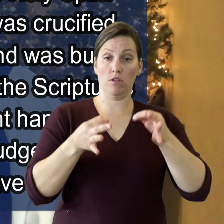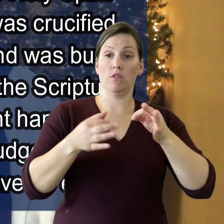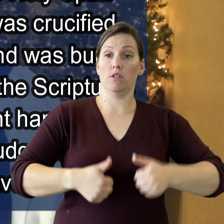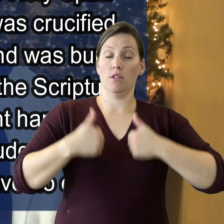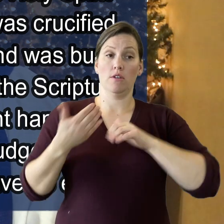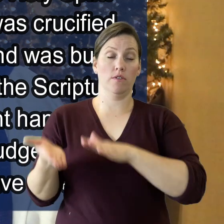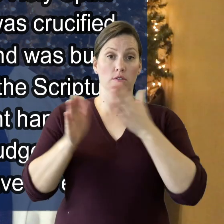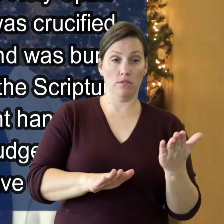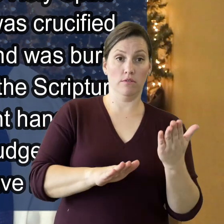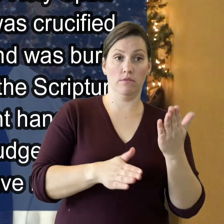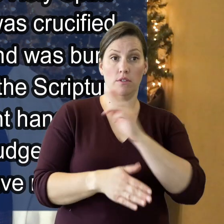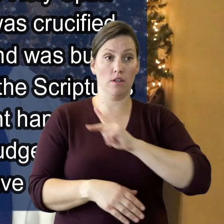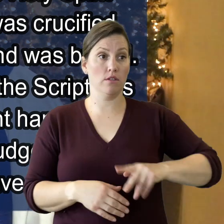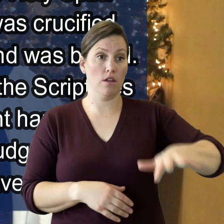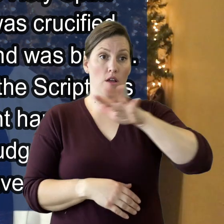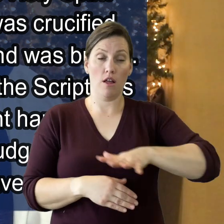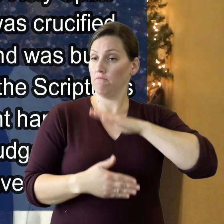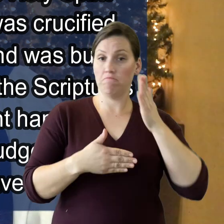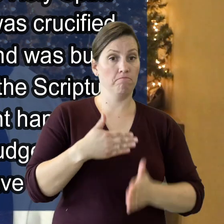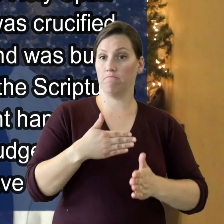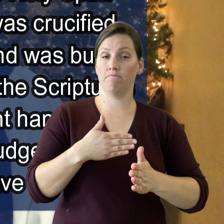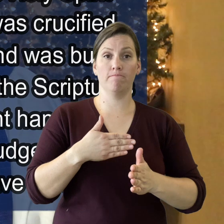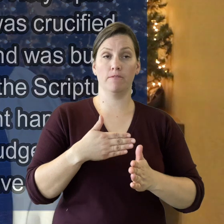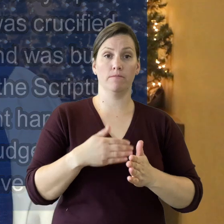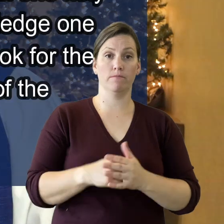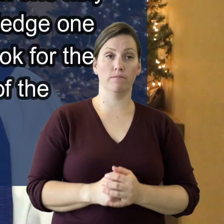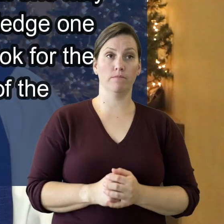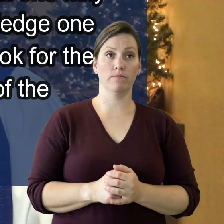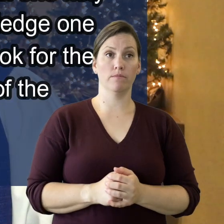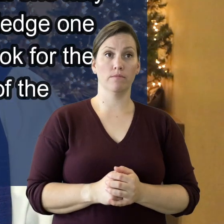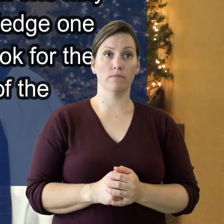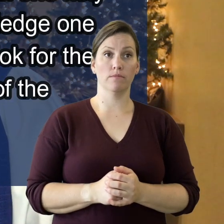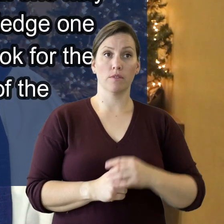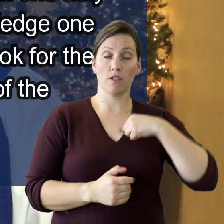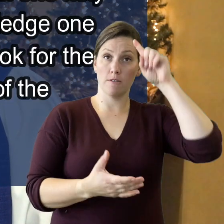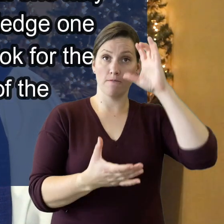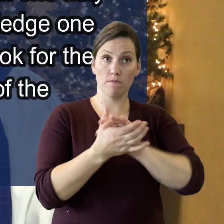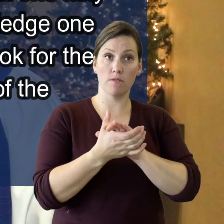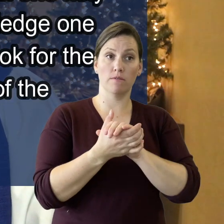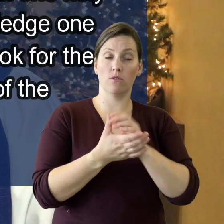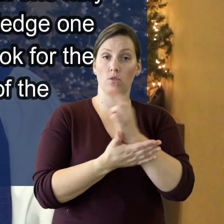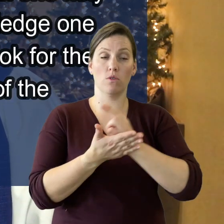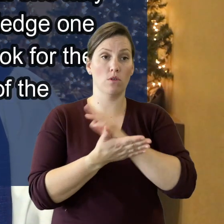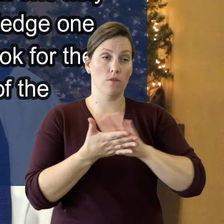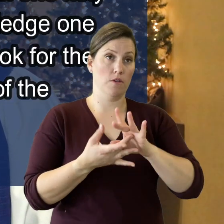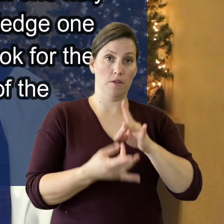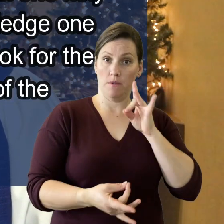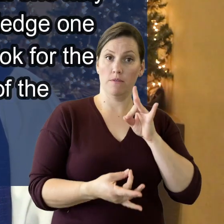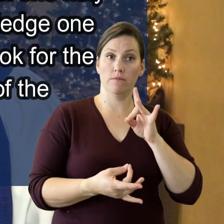living and the dead, whose kingdom shall have no end. And I believe in the Holy